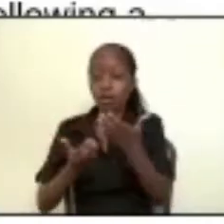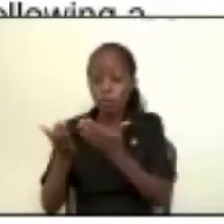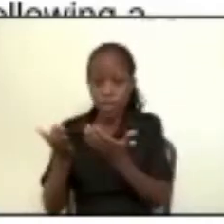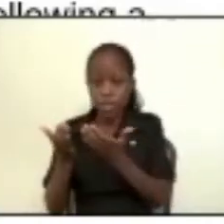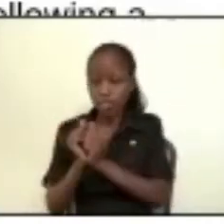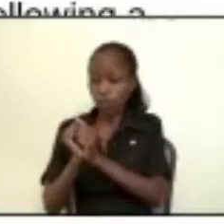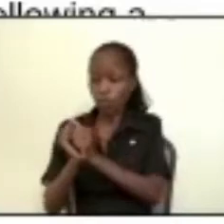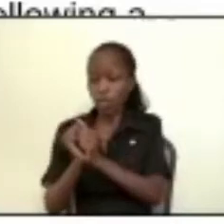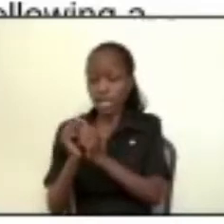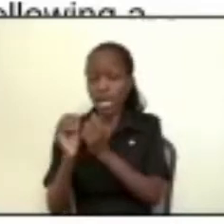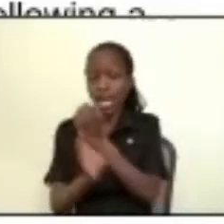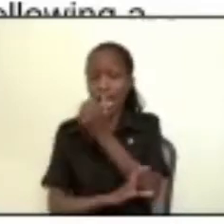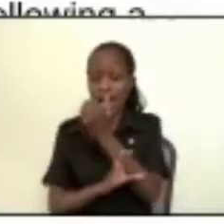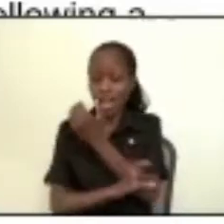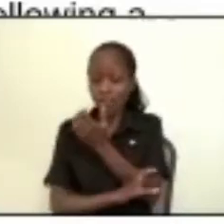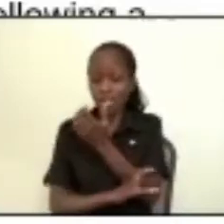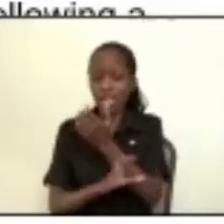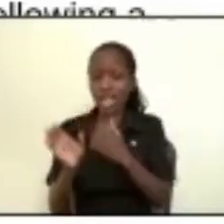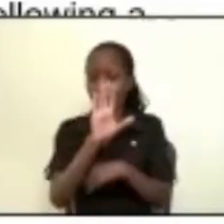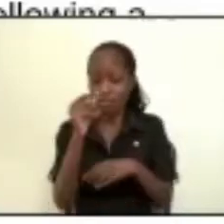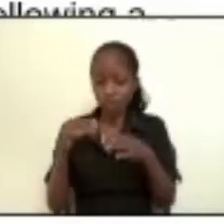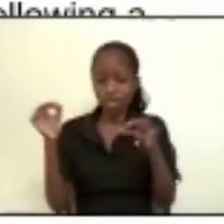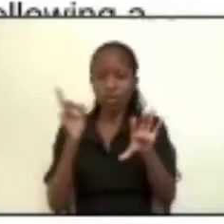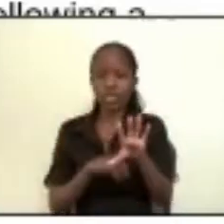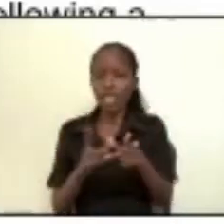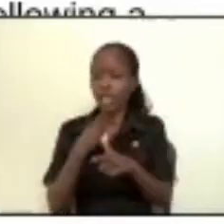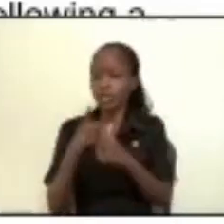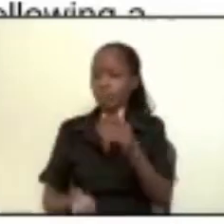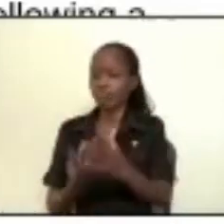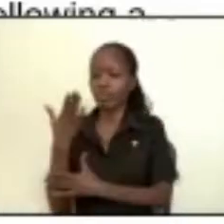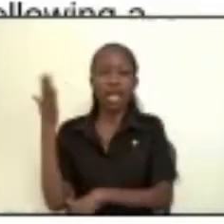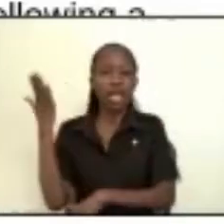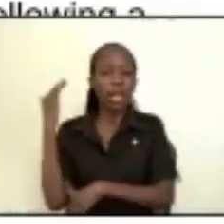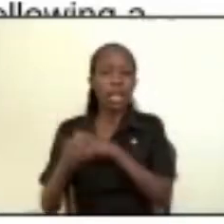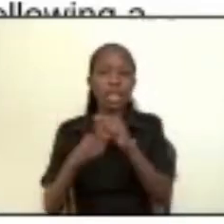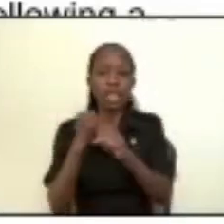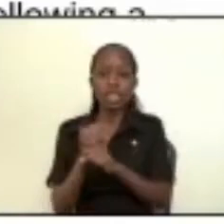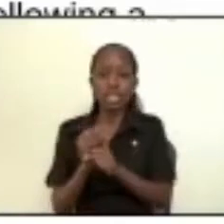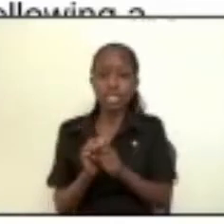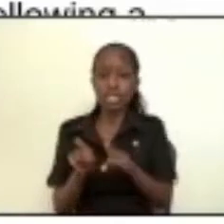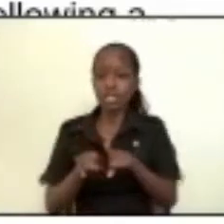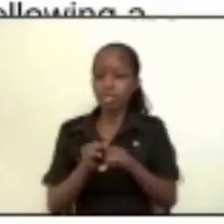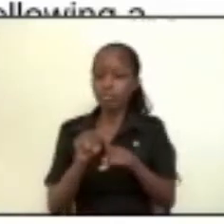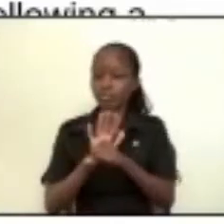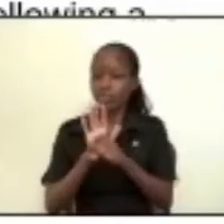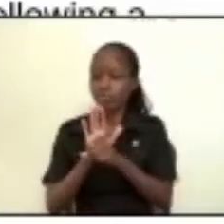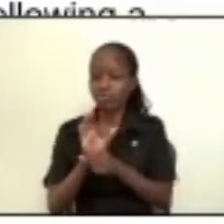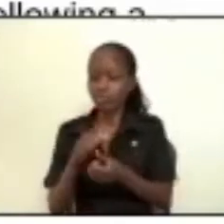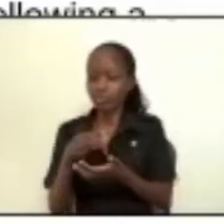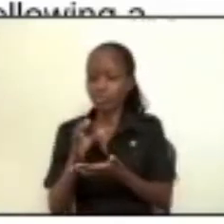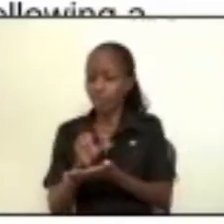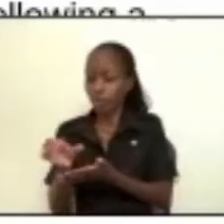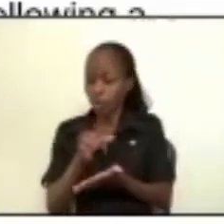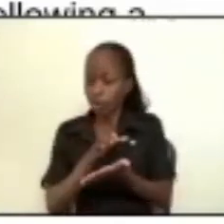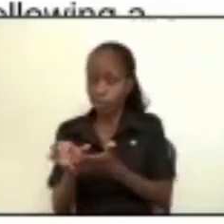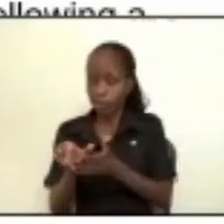African countries for the longest time, and finally it got launched last year on the 1st, and so much financing has gone into it. Yet